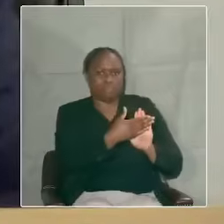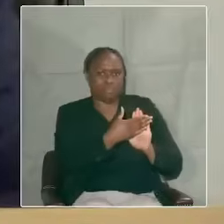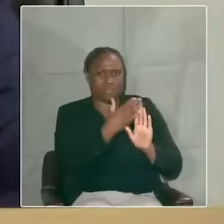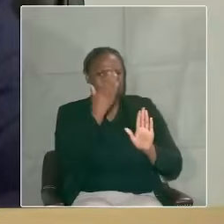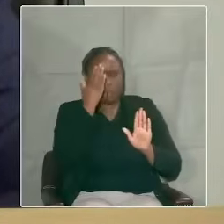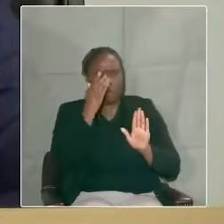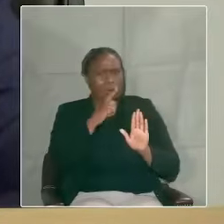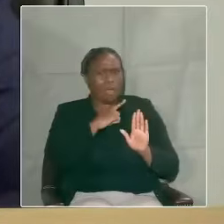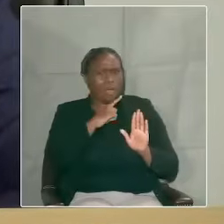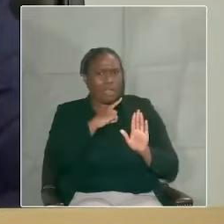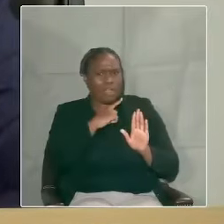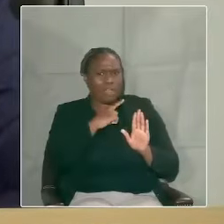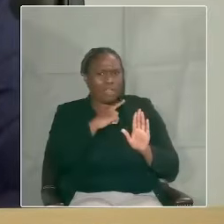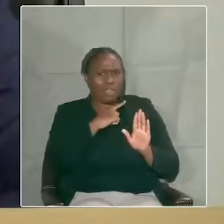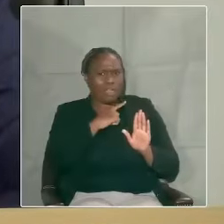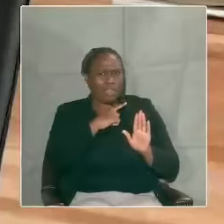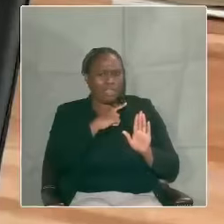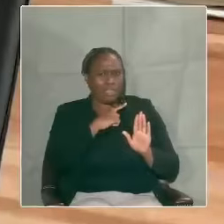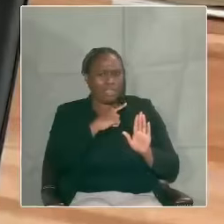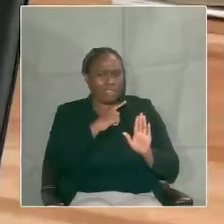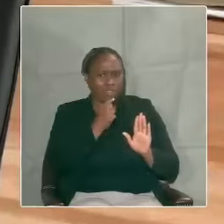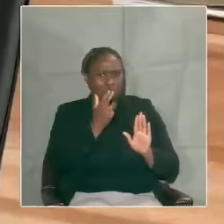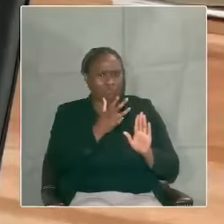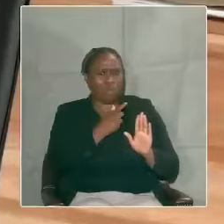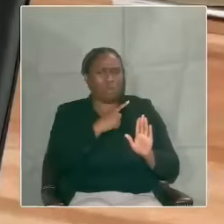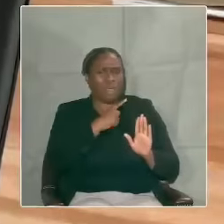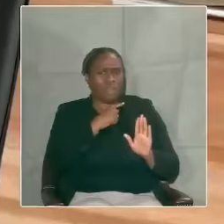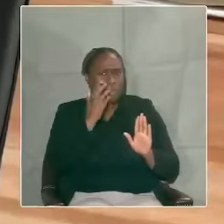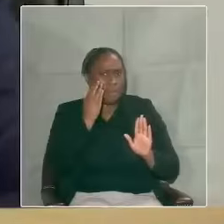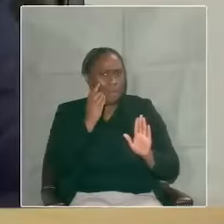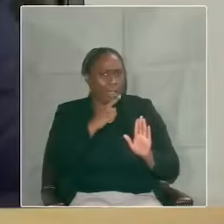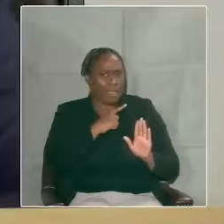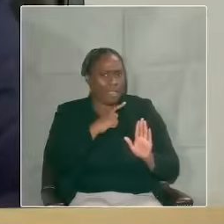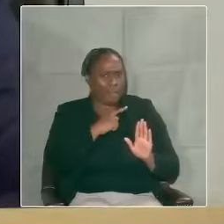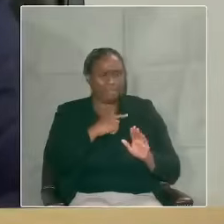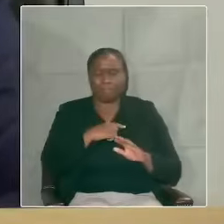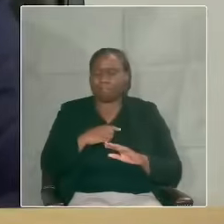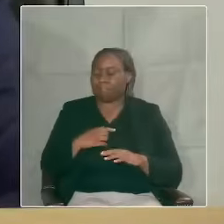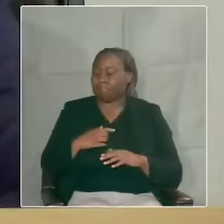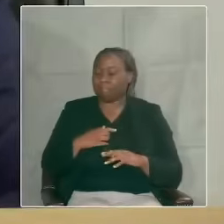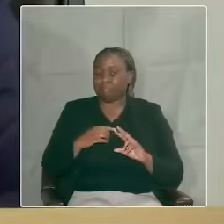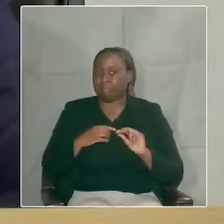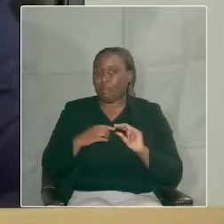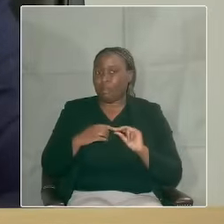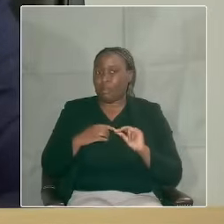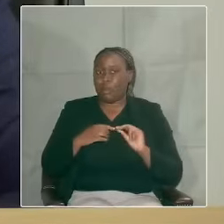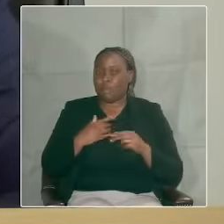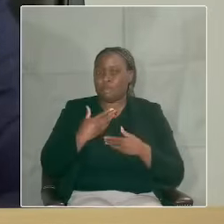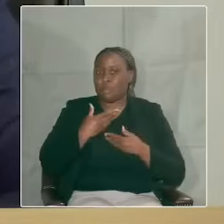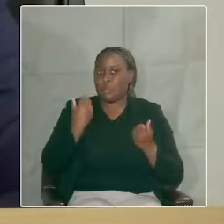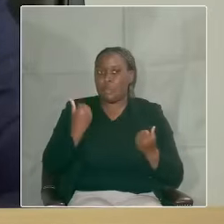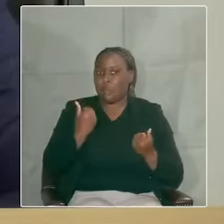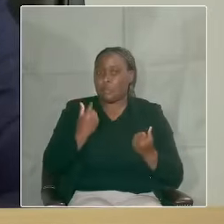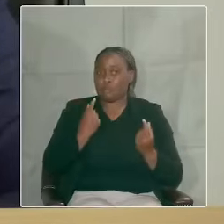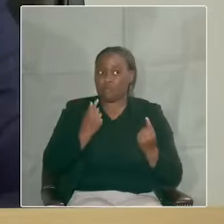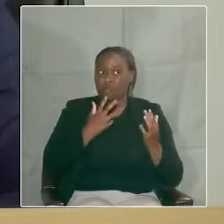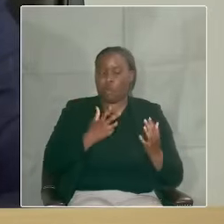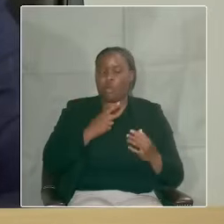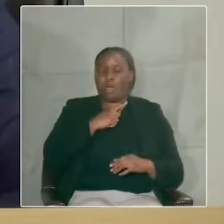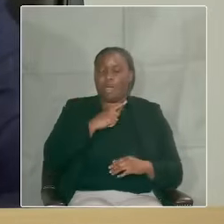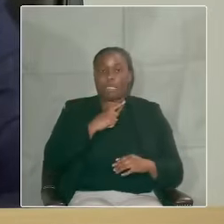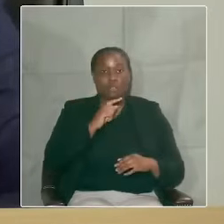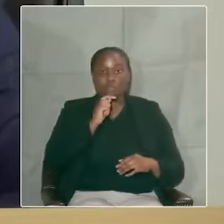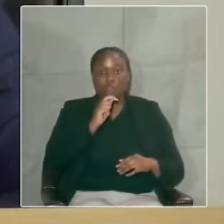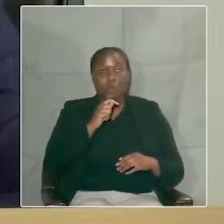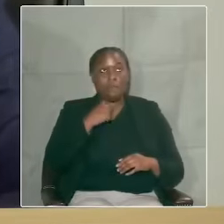No, did you know at that stage why he did that? No, I did not know, and actually I became